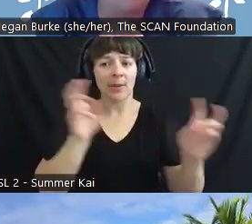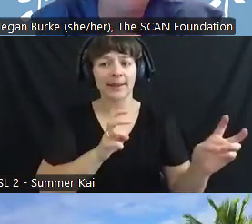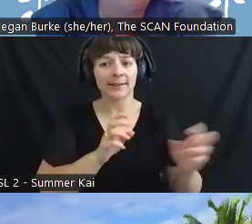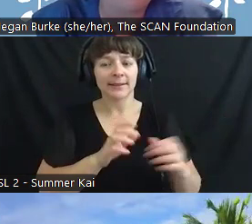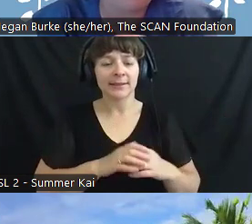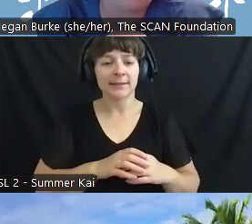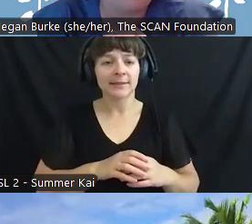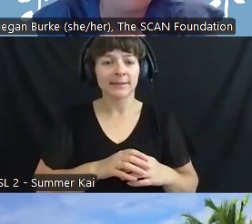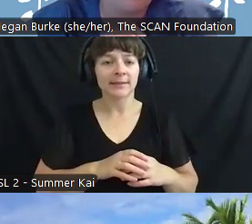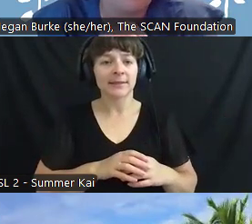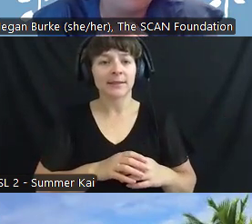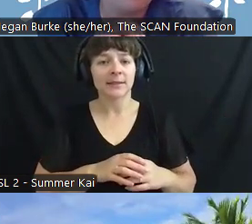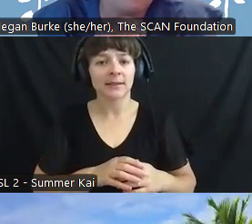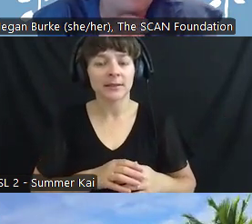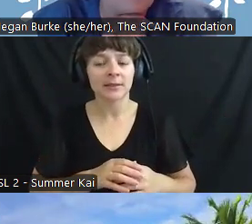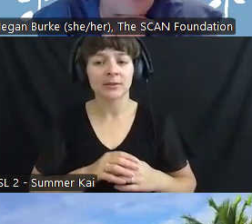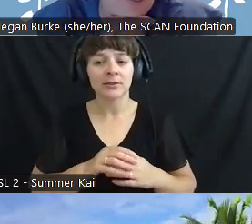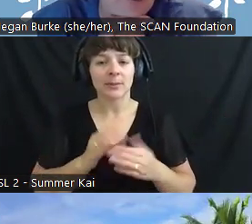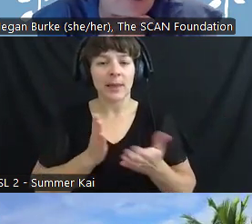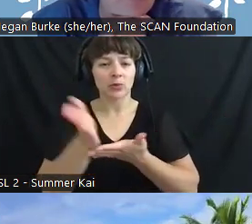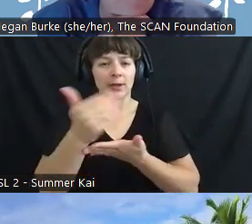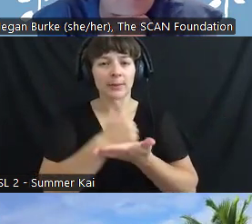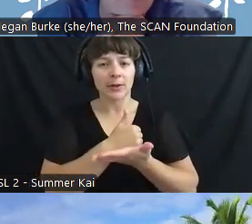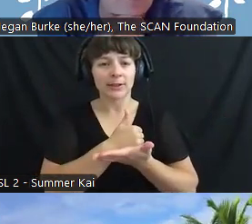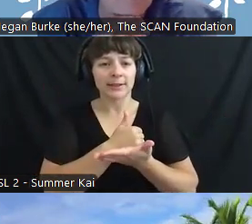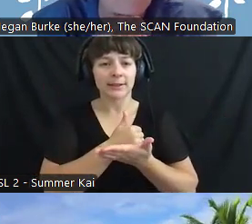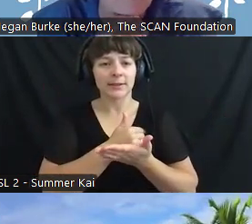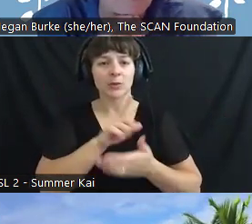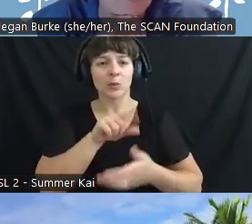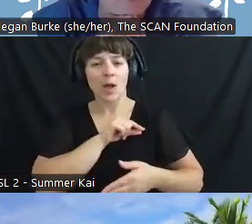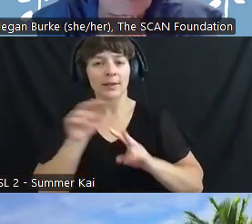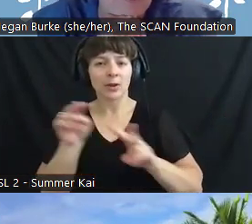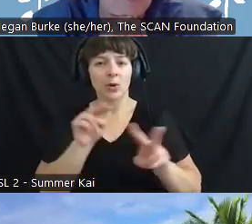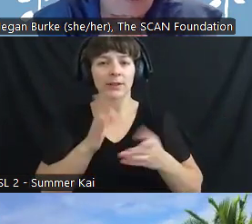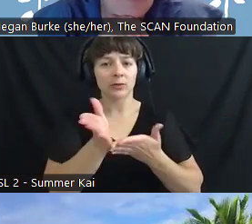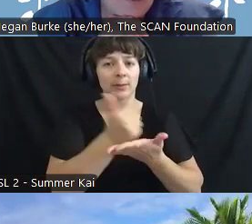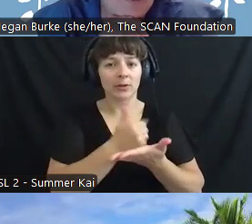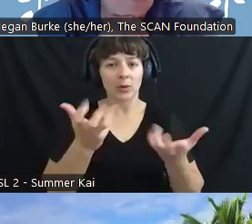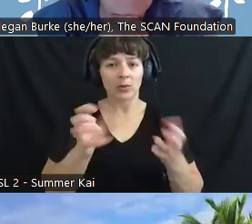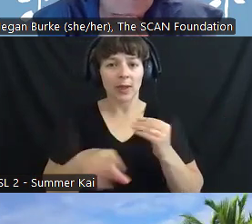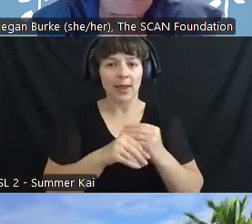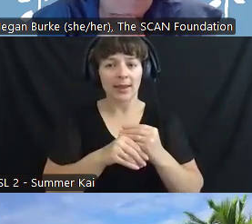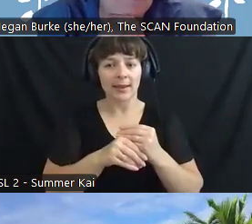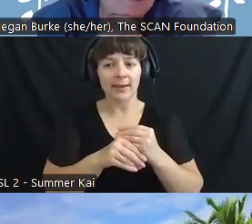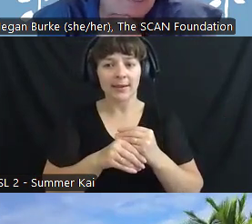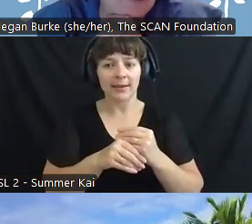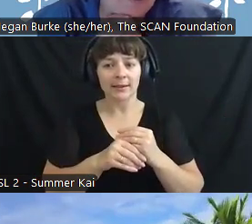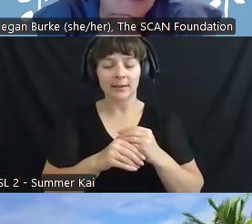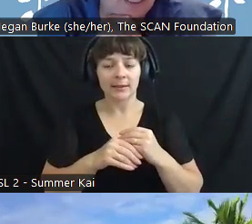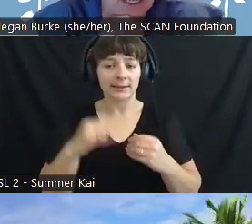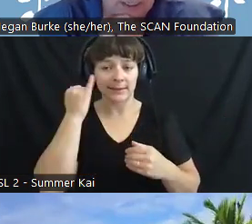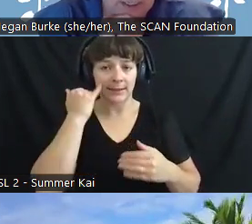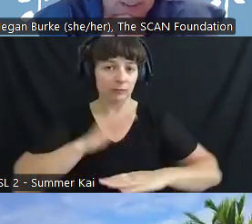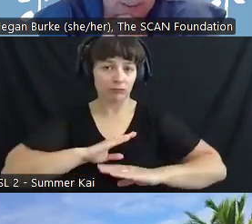oversight, transparency. So I wanted to give you that opportunity if you had something additional to say. Otherwise, we can move on to the next